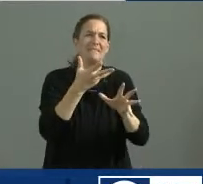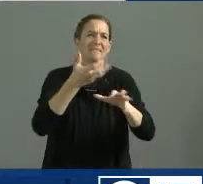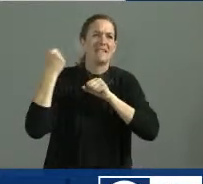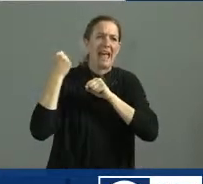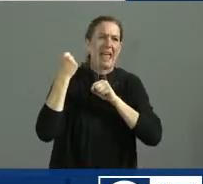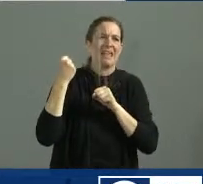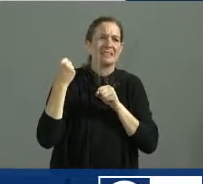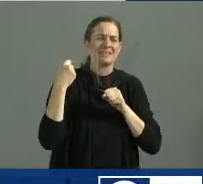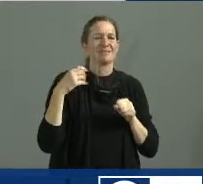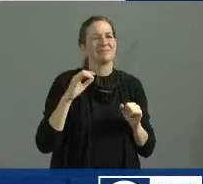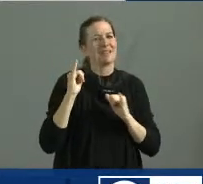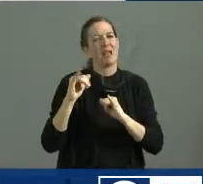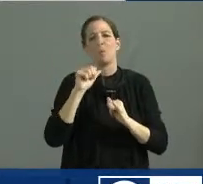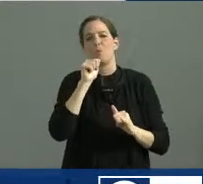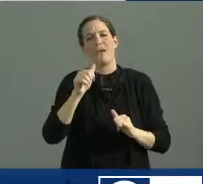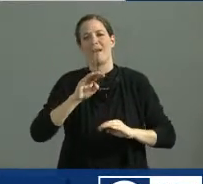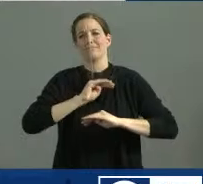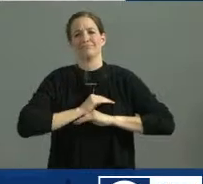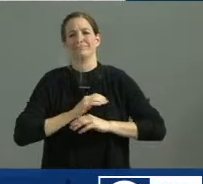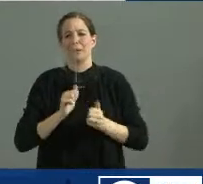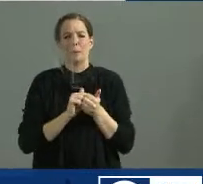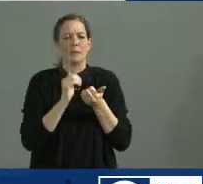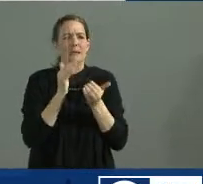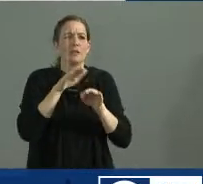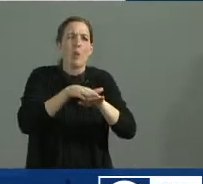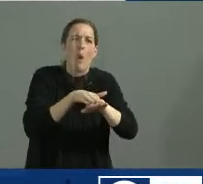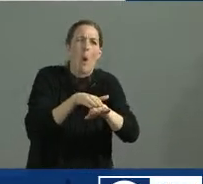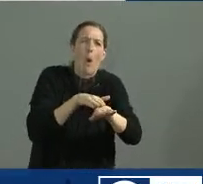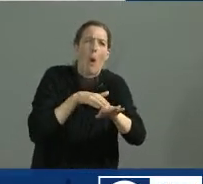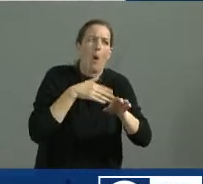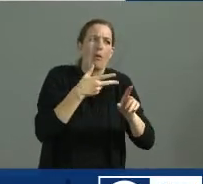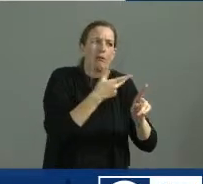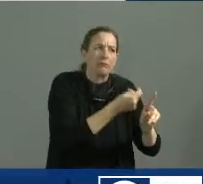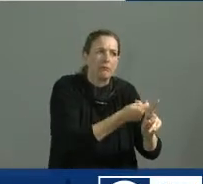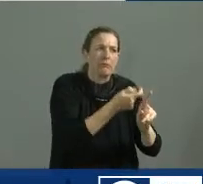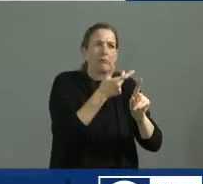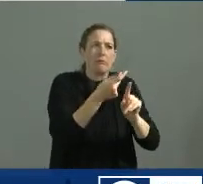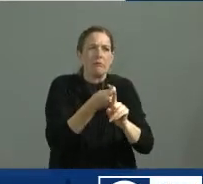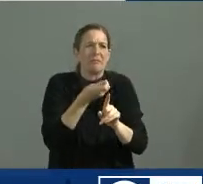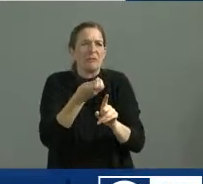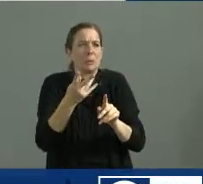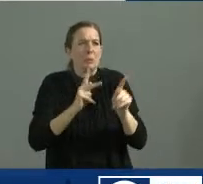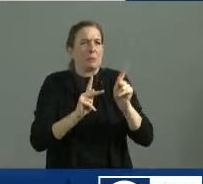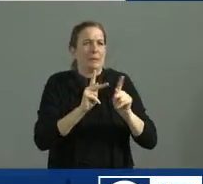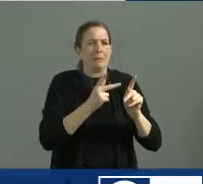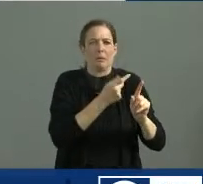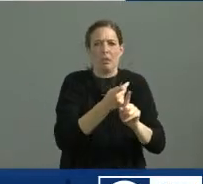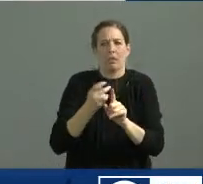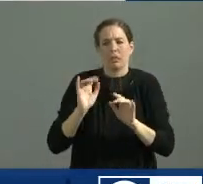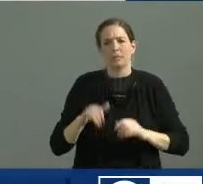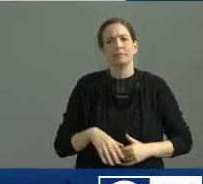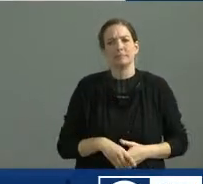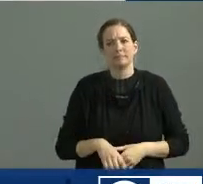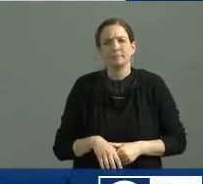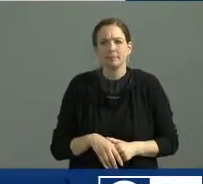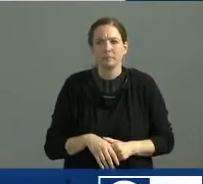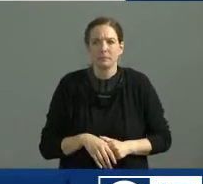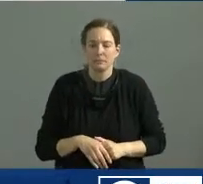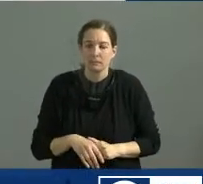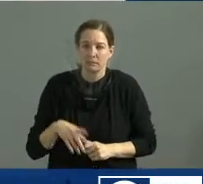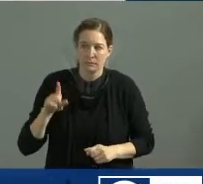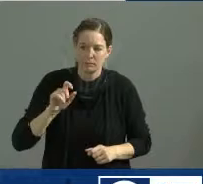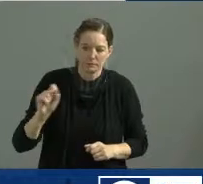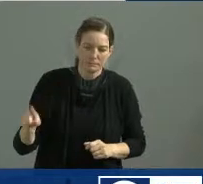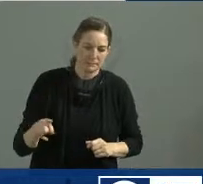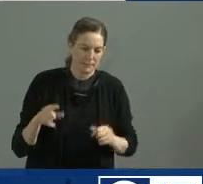not content with either. My last question, Dr. Chris, this deals with the $65 million that we're getting from the